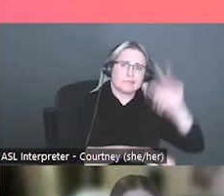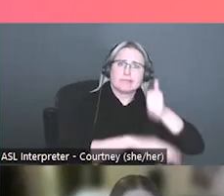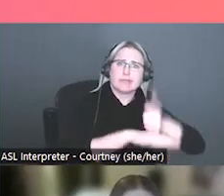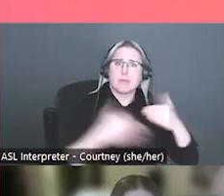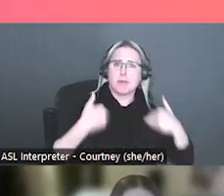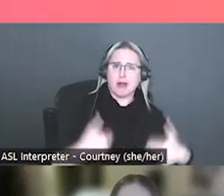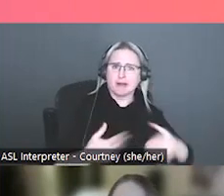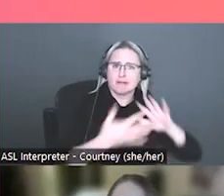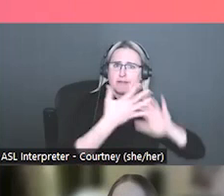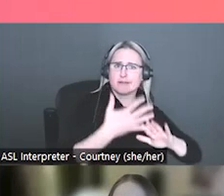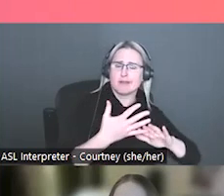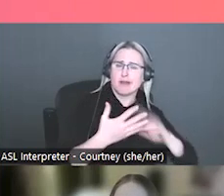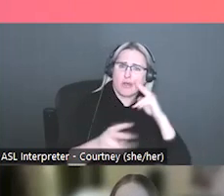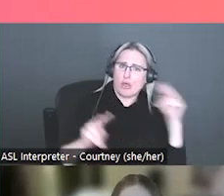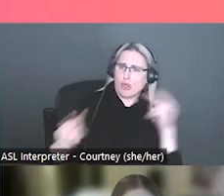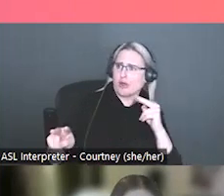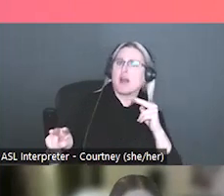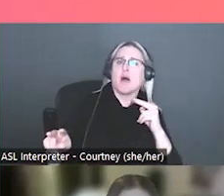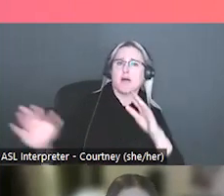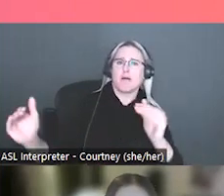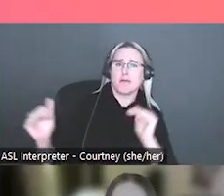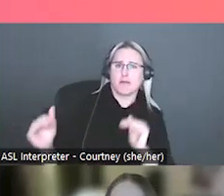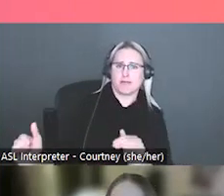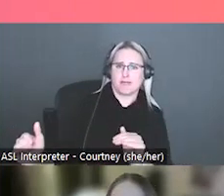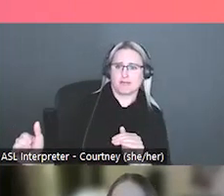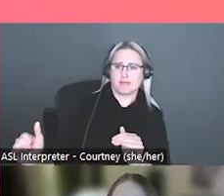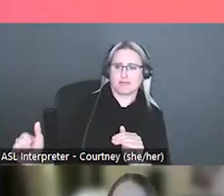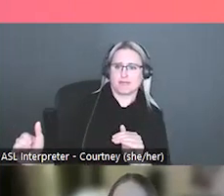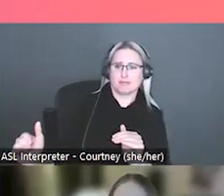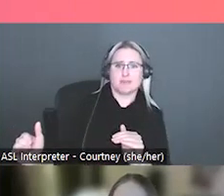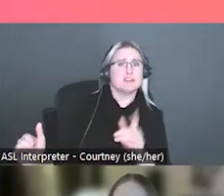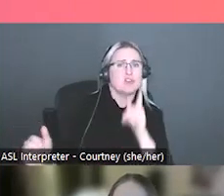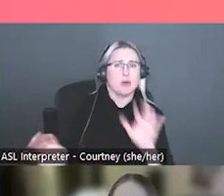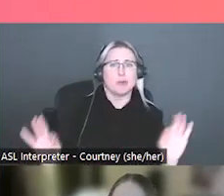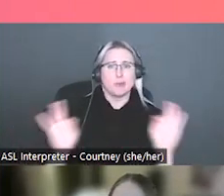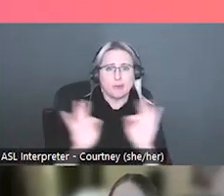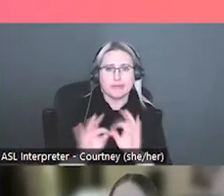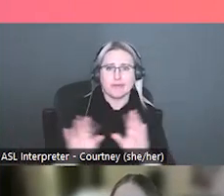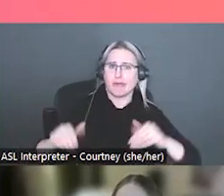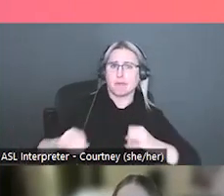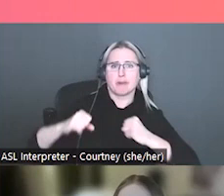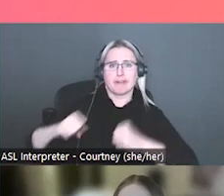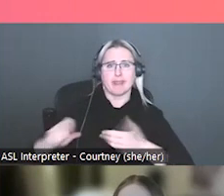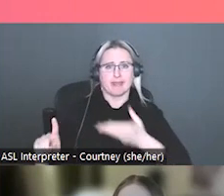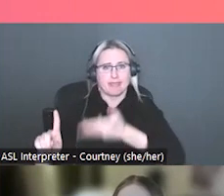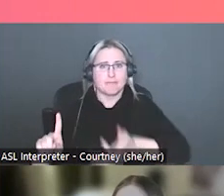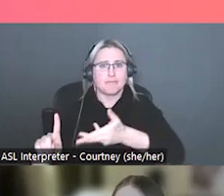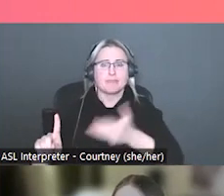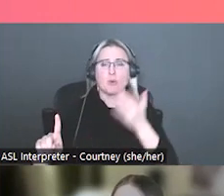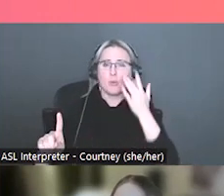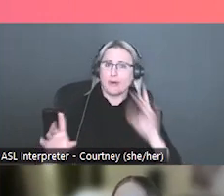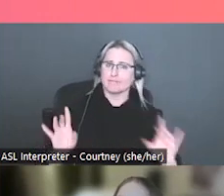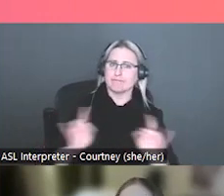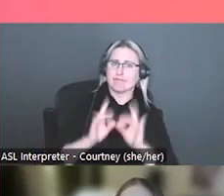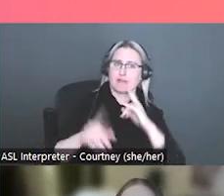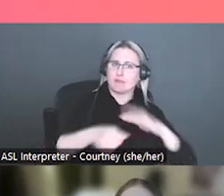as less than, as lacking, as unworthy and unprotected from the violence of